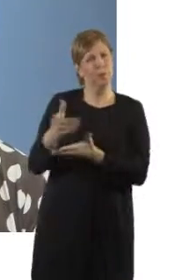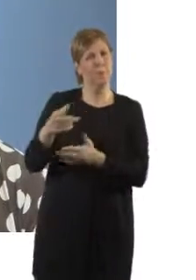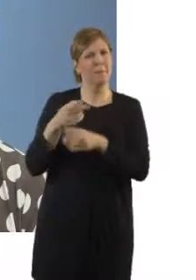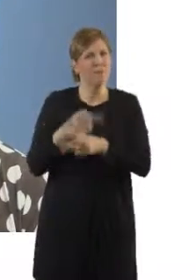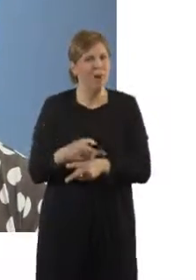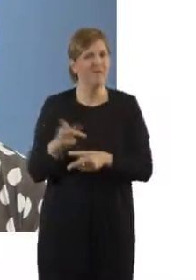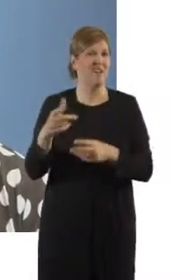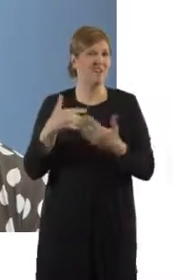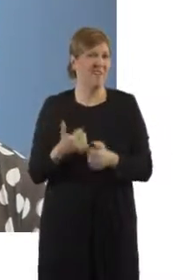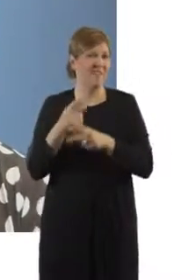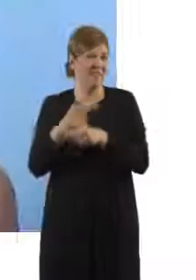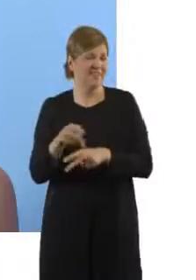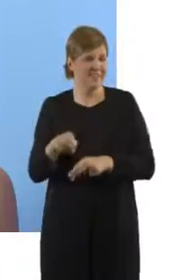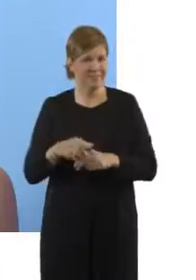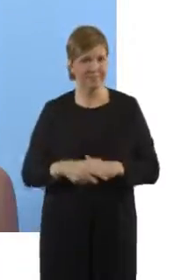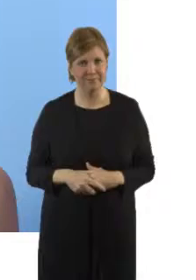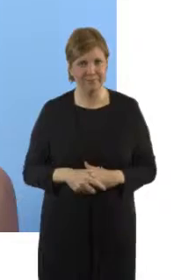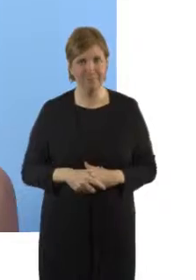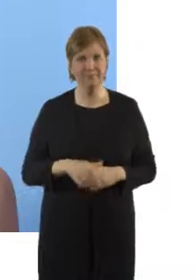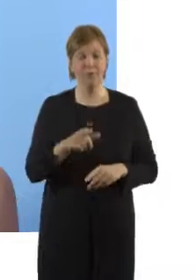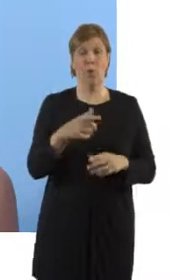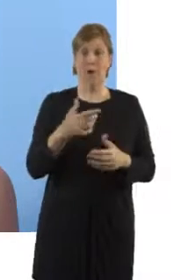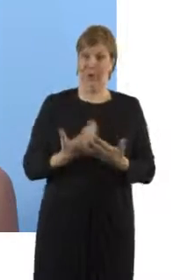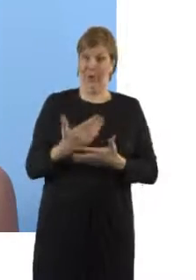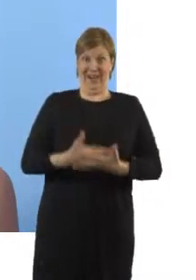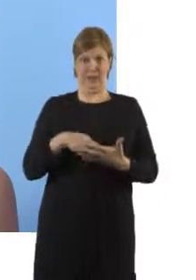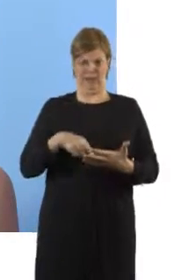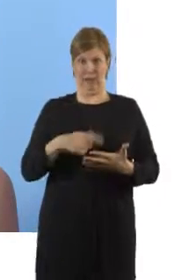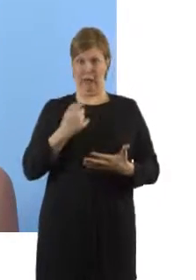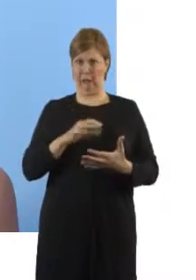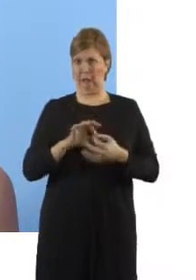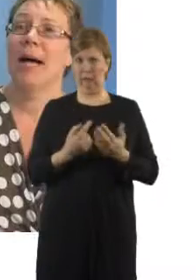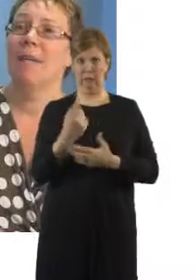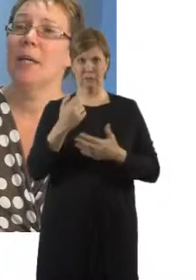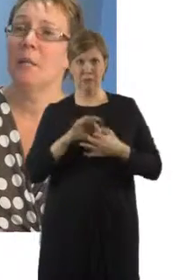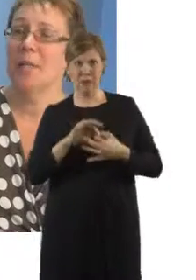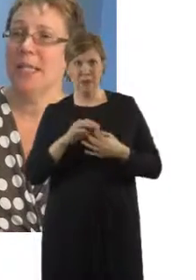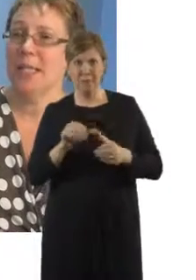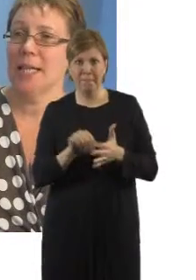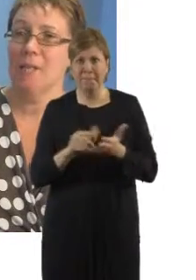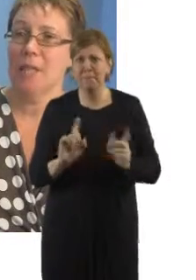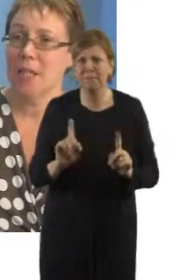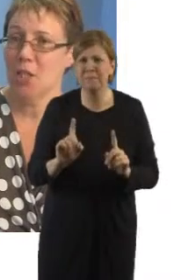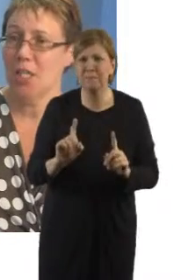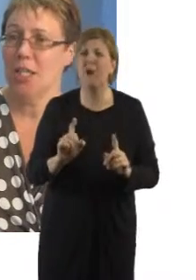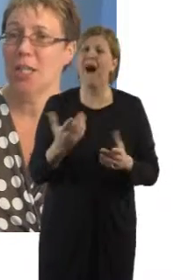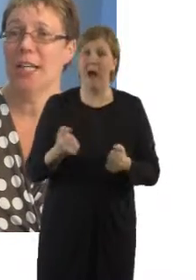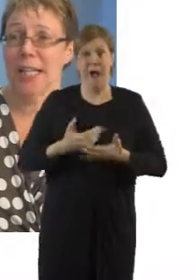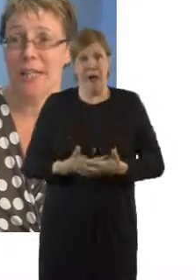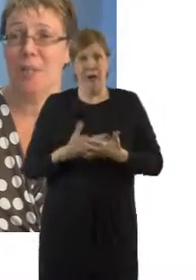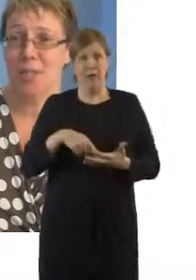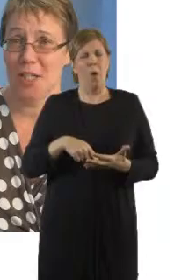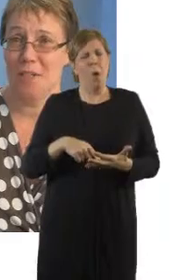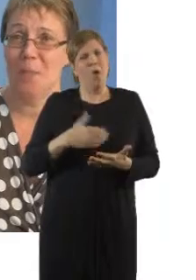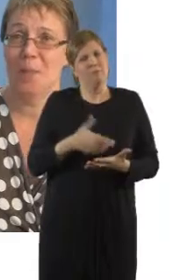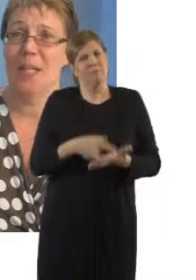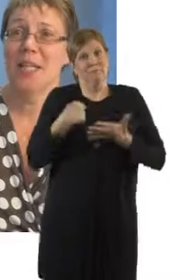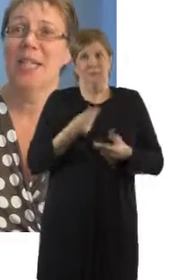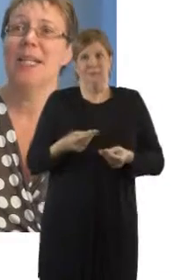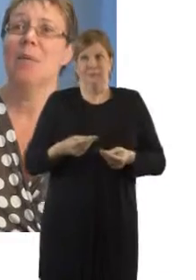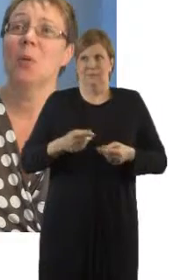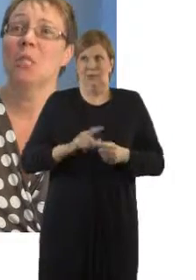their midwife or their health visitor. Having a new baby can affect relationships, can't it? Having a baby is a time of great change and it can be